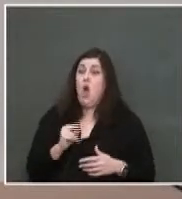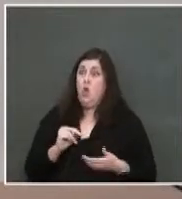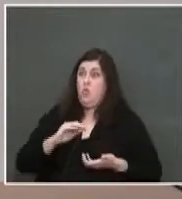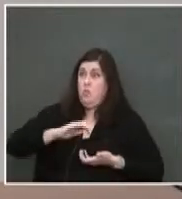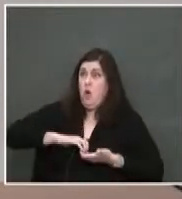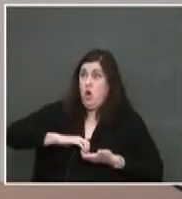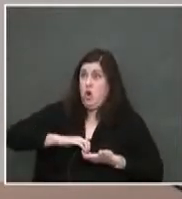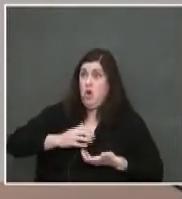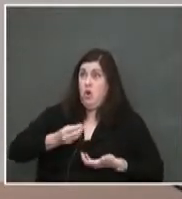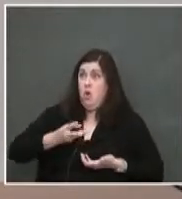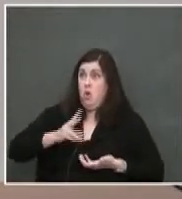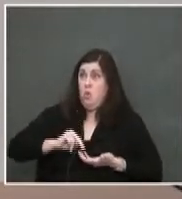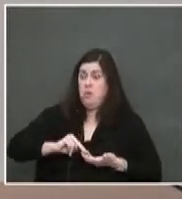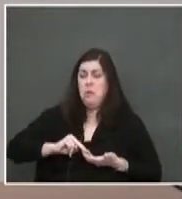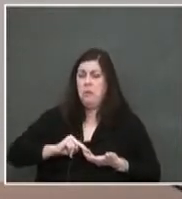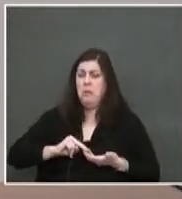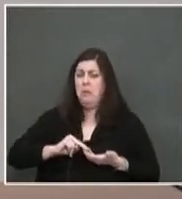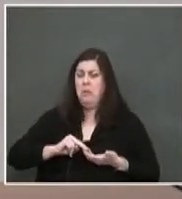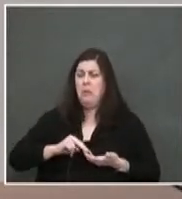can use.